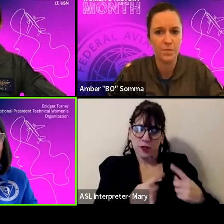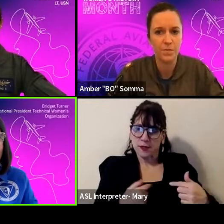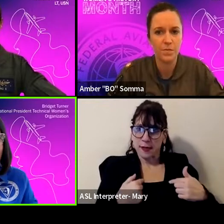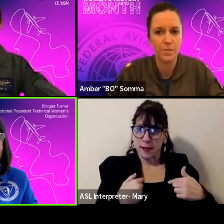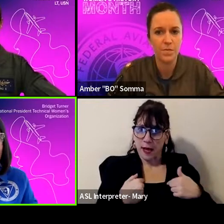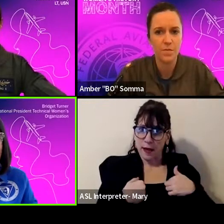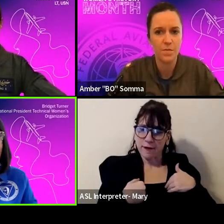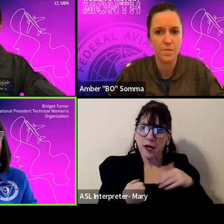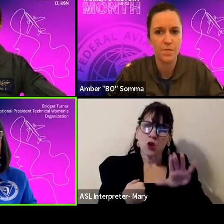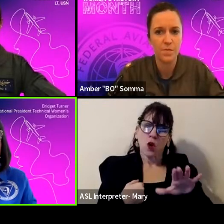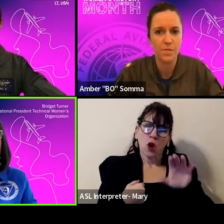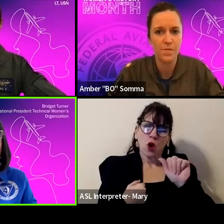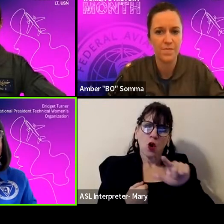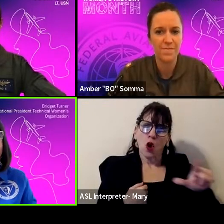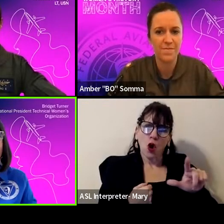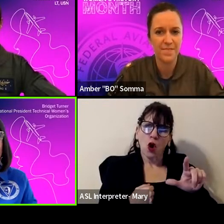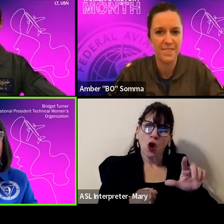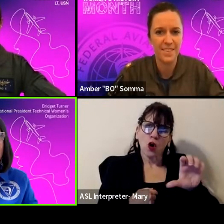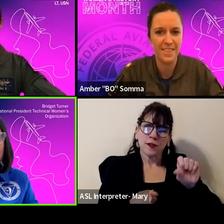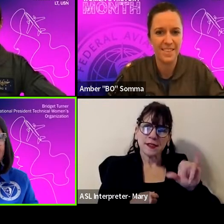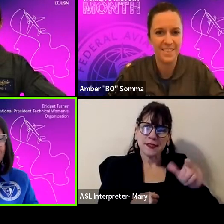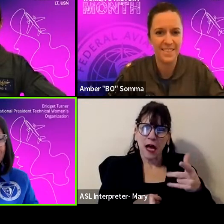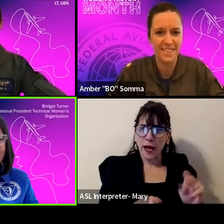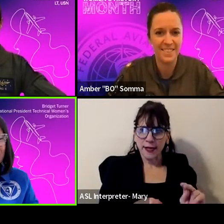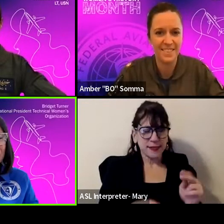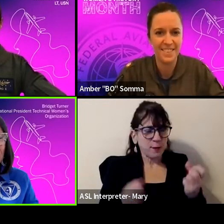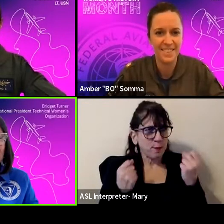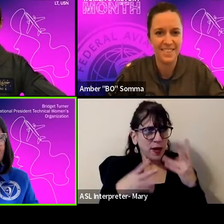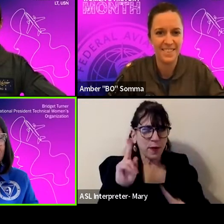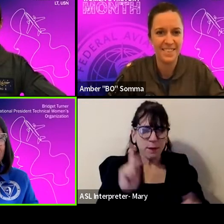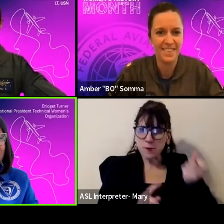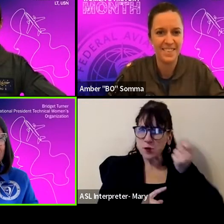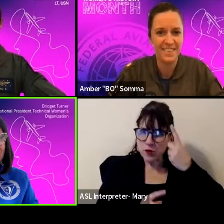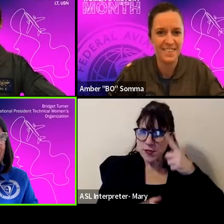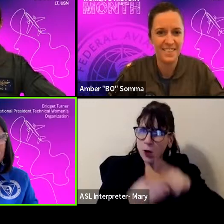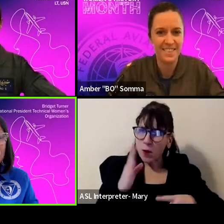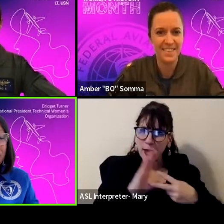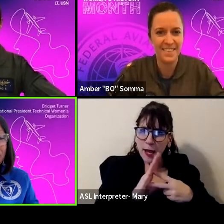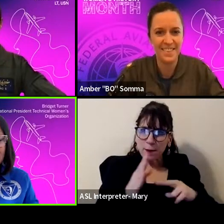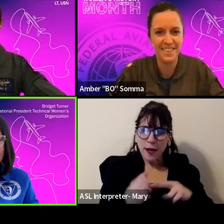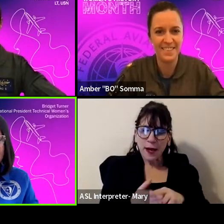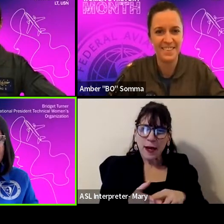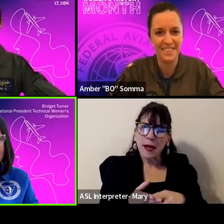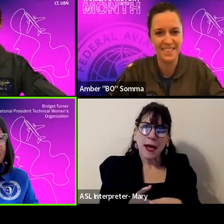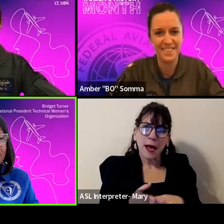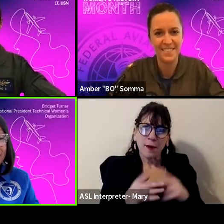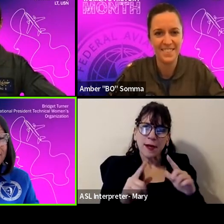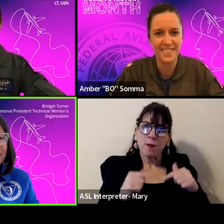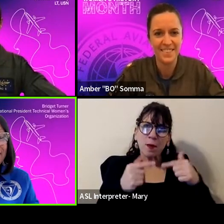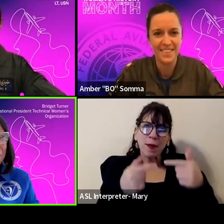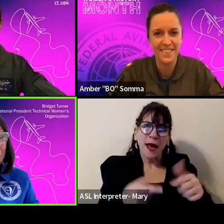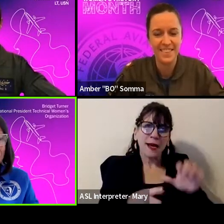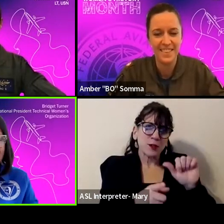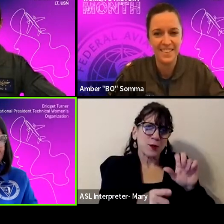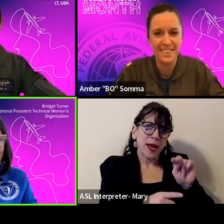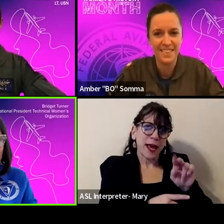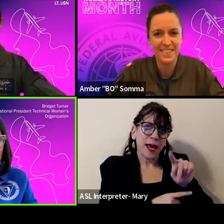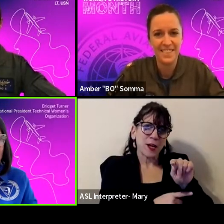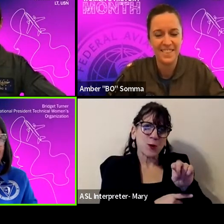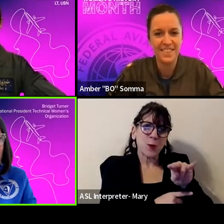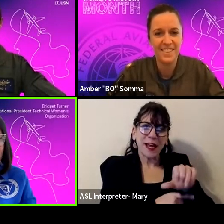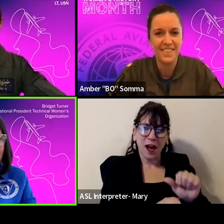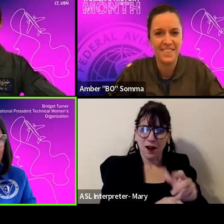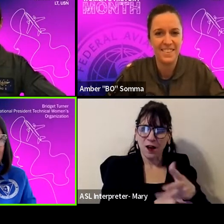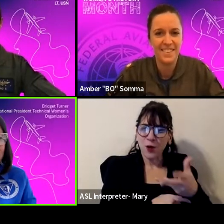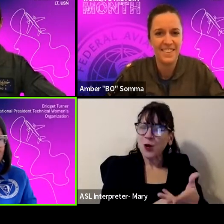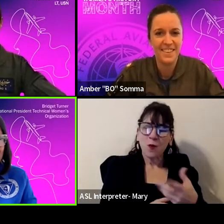your call signs. A lot of people don't understand what they mean. So I would like to keep it back at Ms. Antonia. If you can let us know